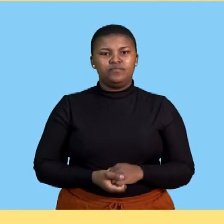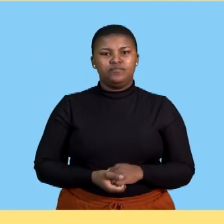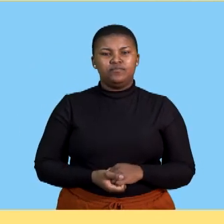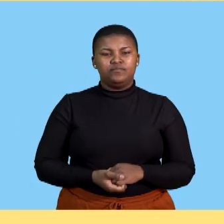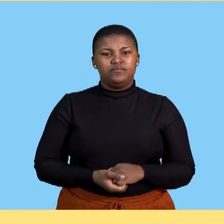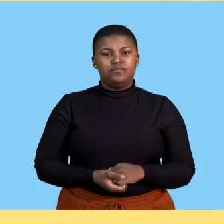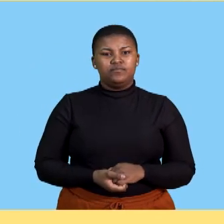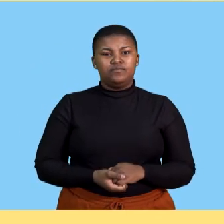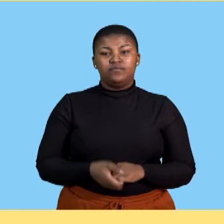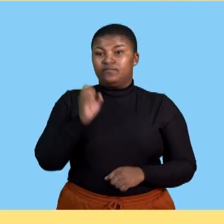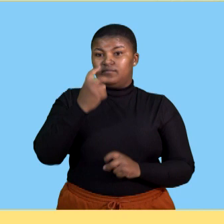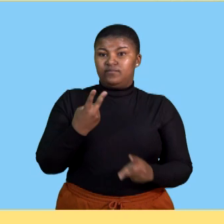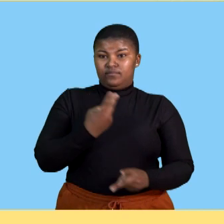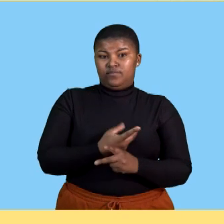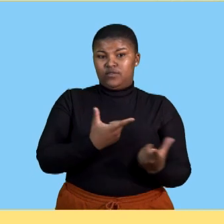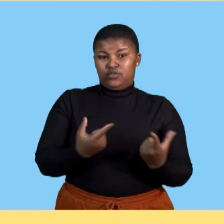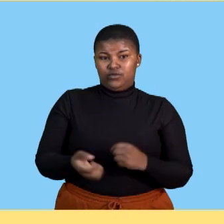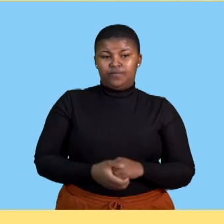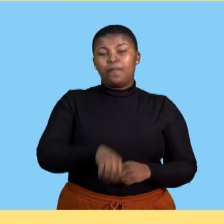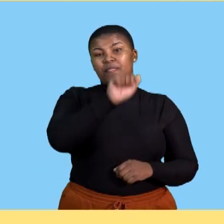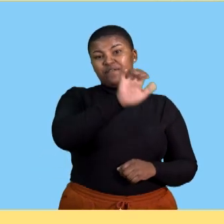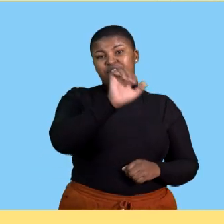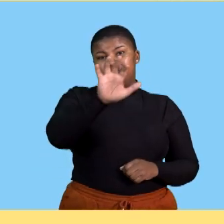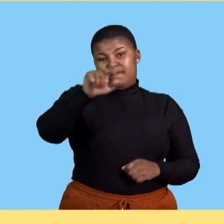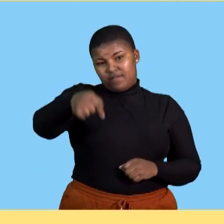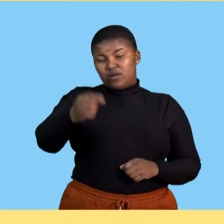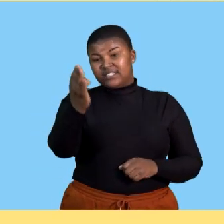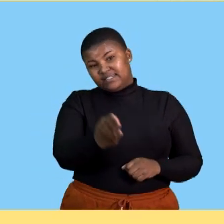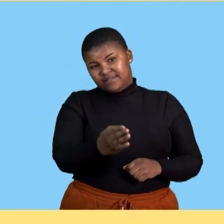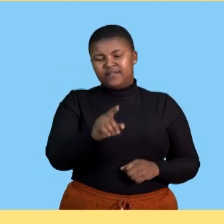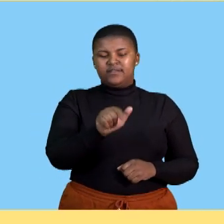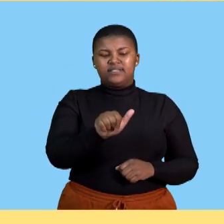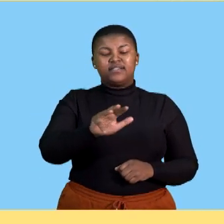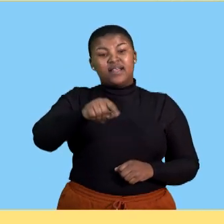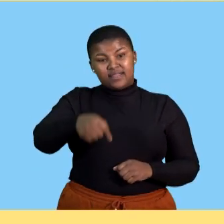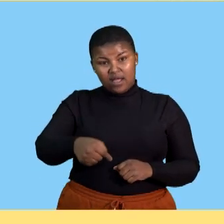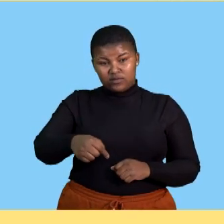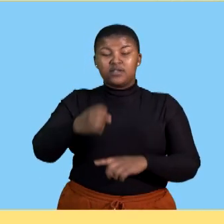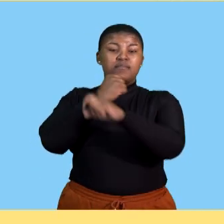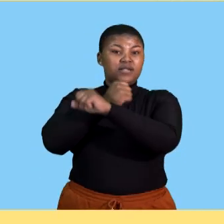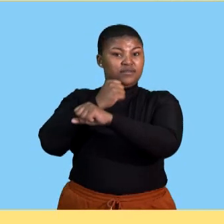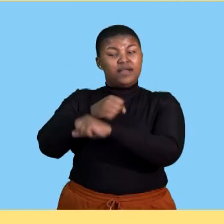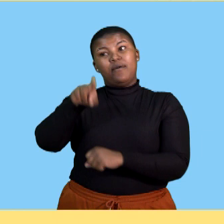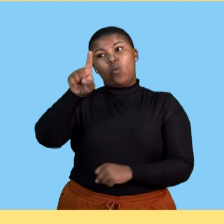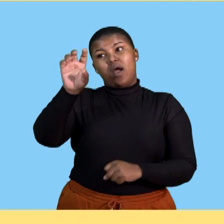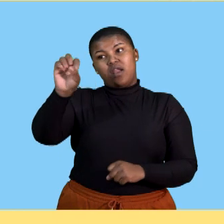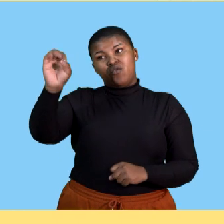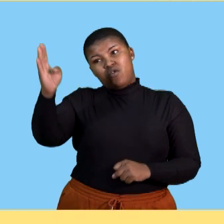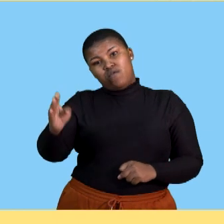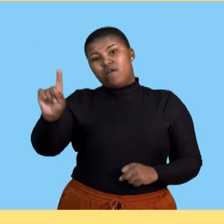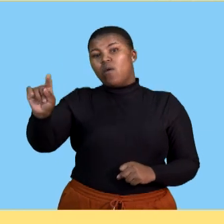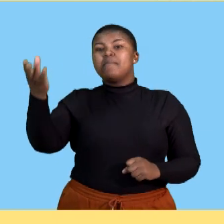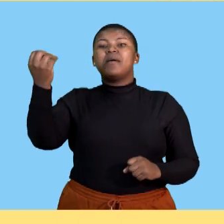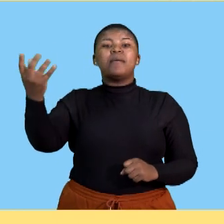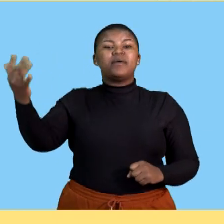79.7%. Okay, let's do it again. It is 55,000 divided by 69,000. Multiply that by